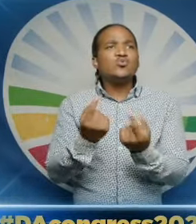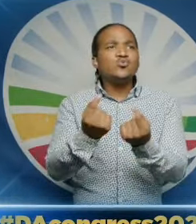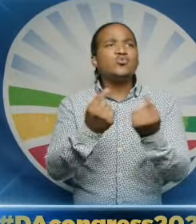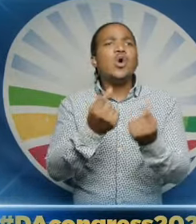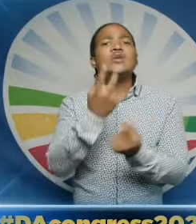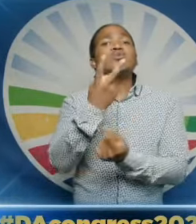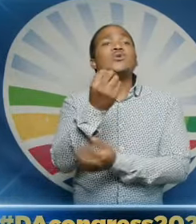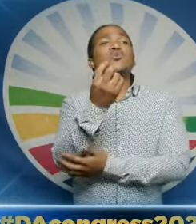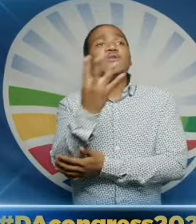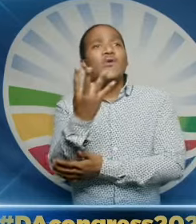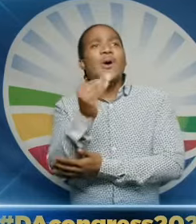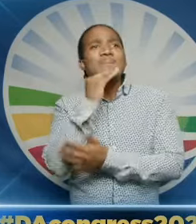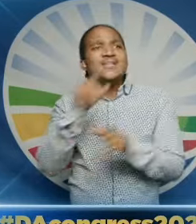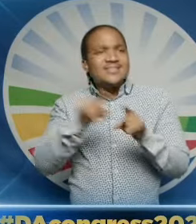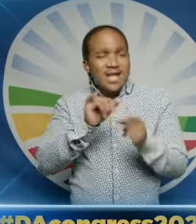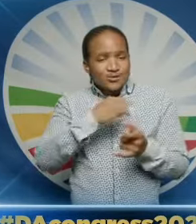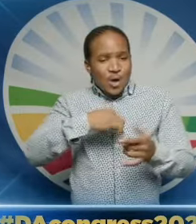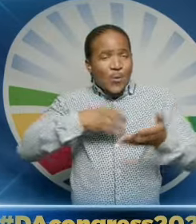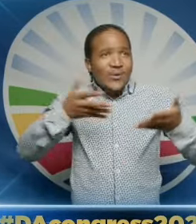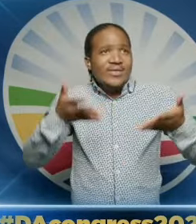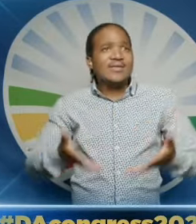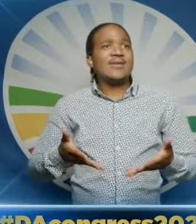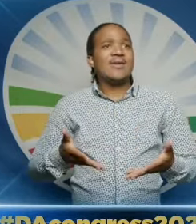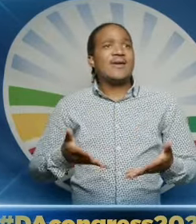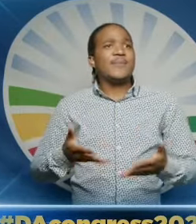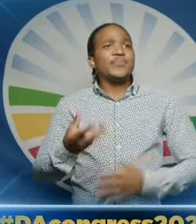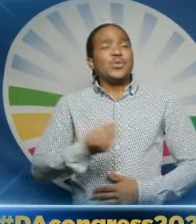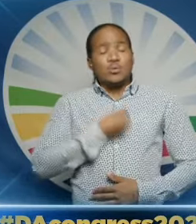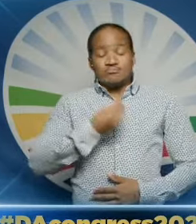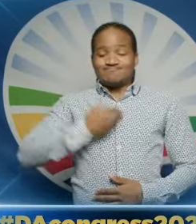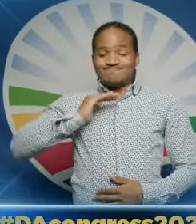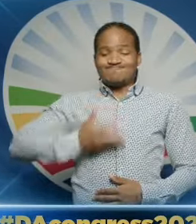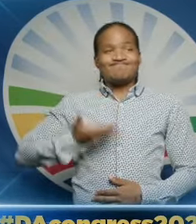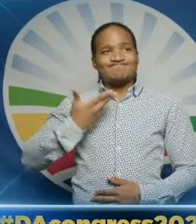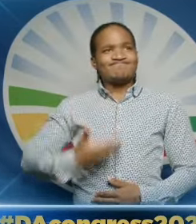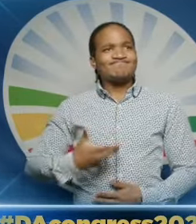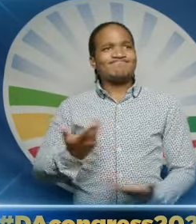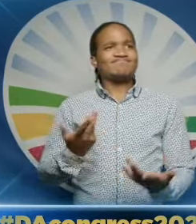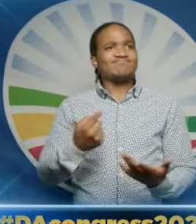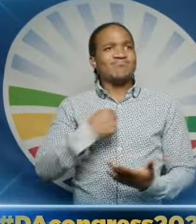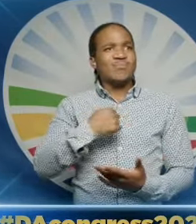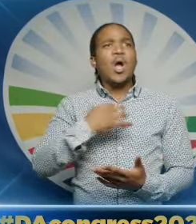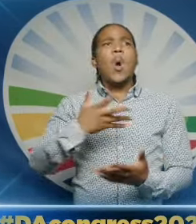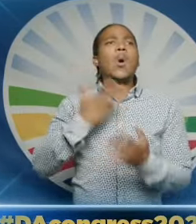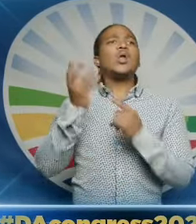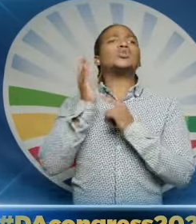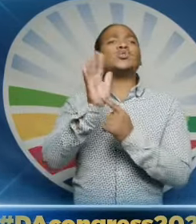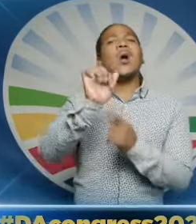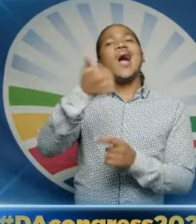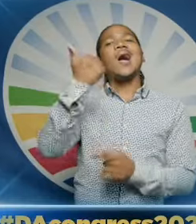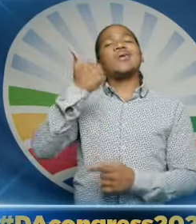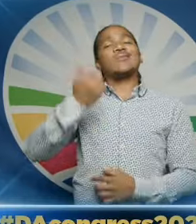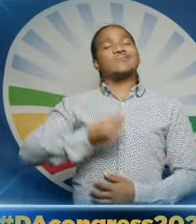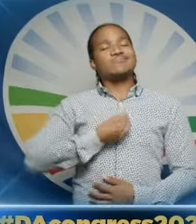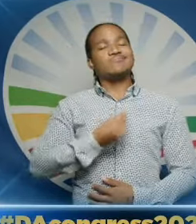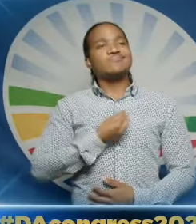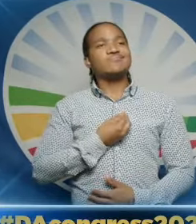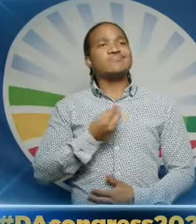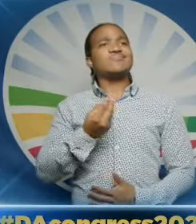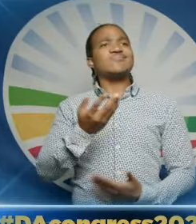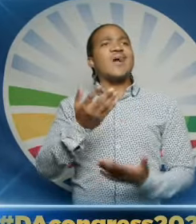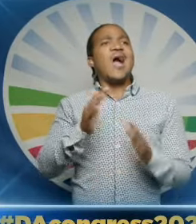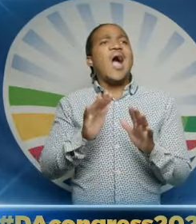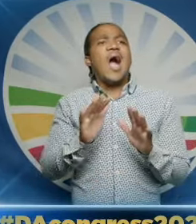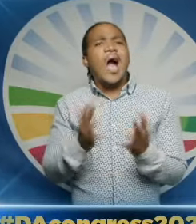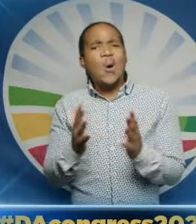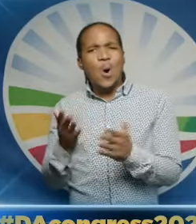2024. And that's what she did. And for me, I mean, as a young woman who was like, well, I'm going to show other young people what it is, what